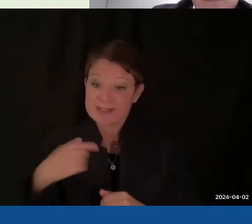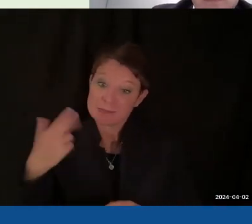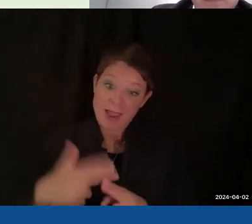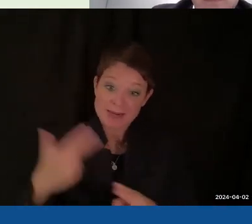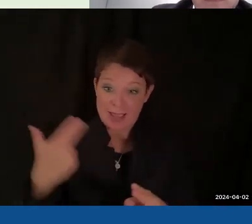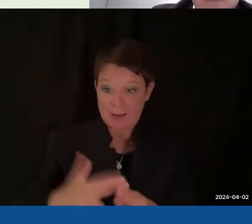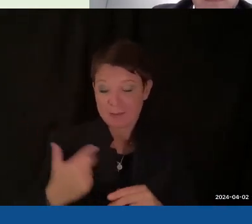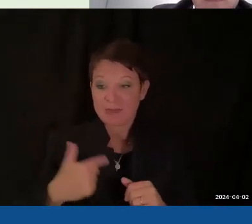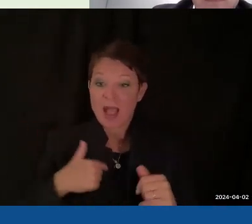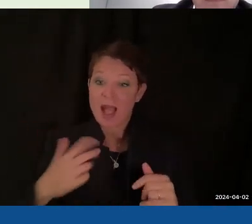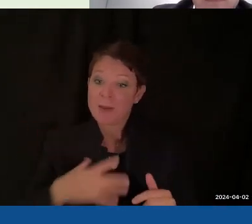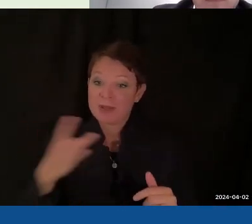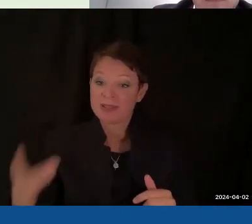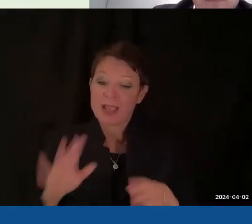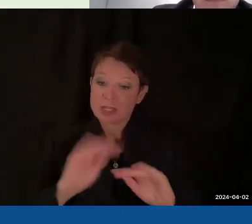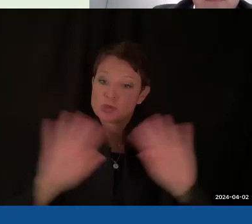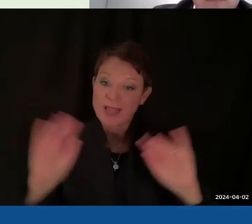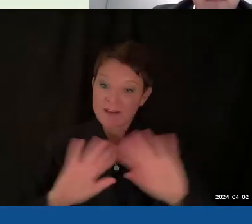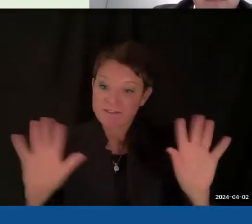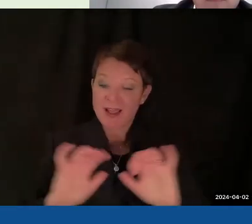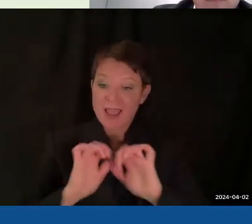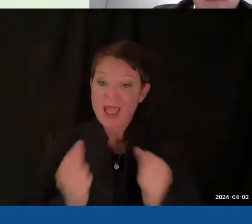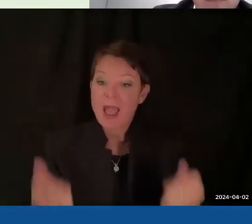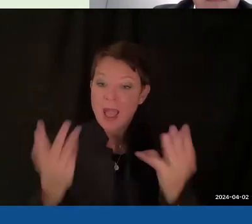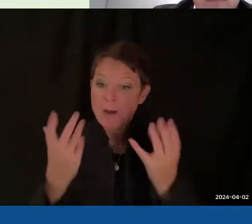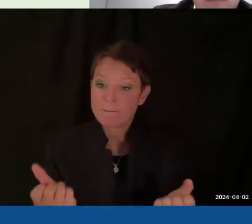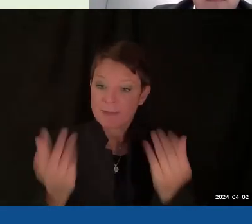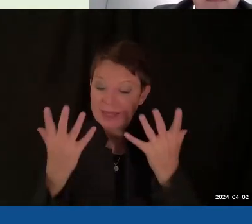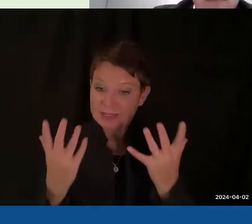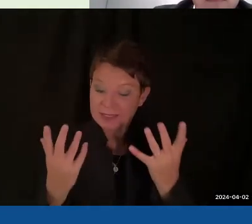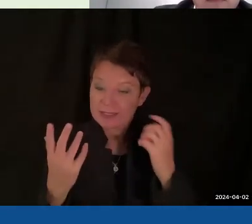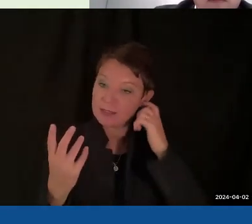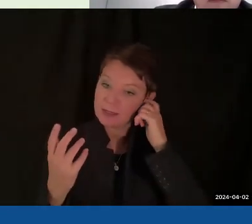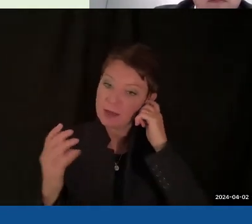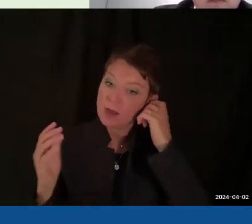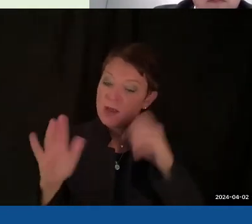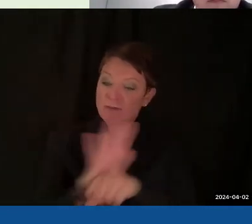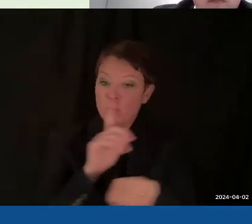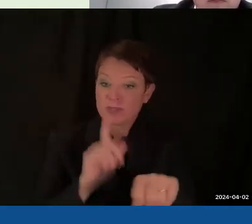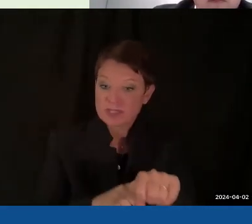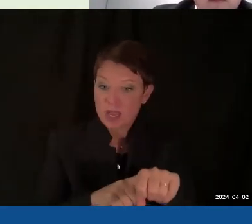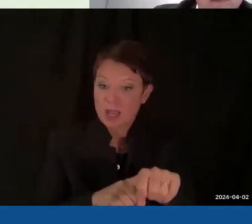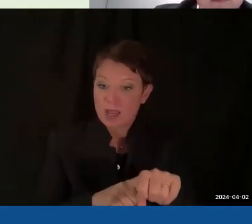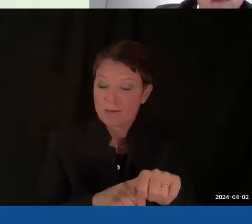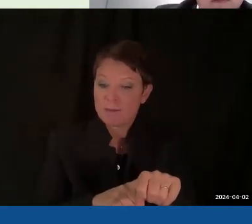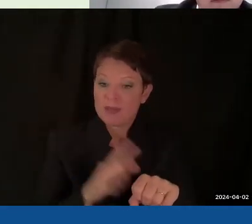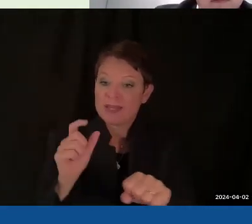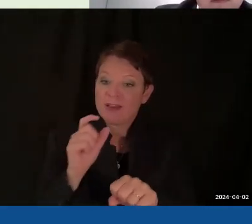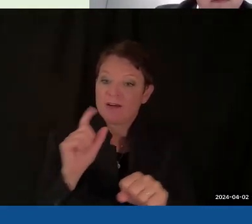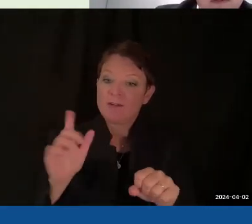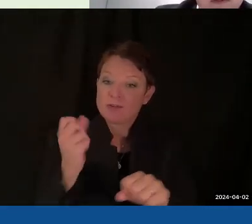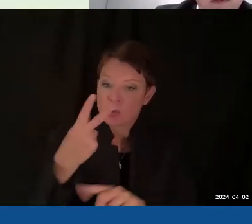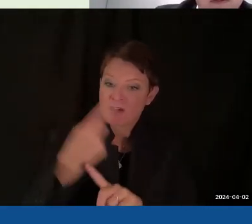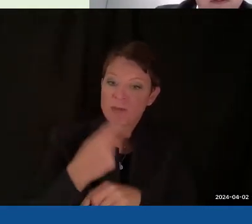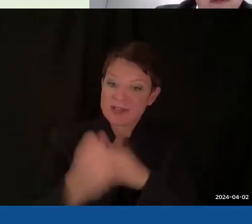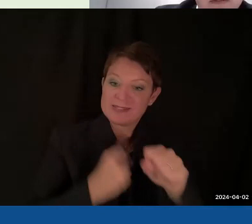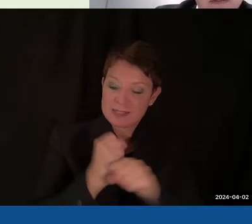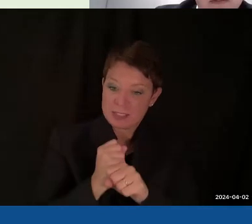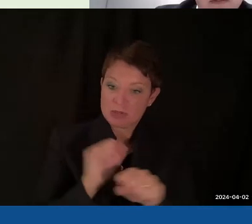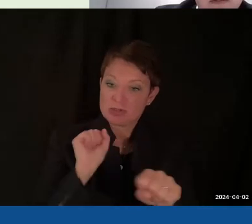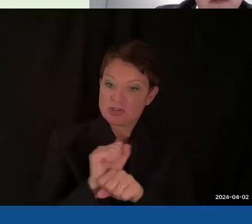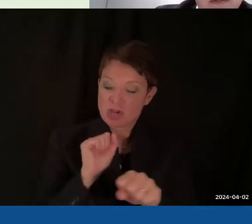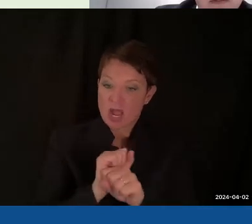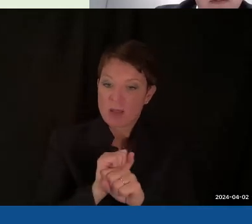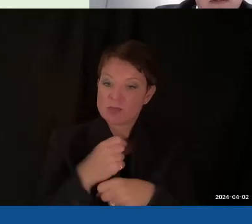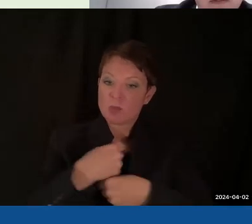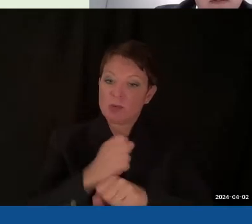name. I would like them to clarify how many full-time, year-long jobs they will